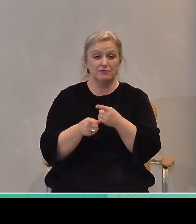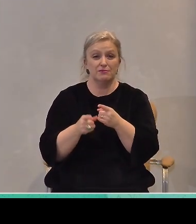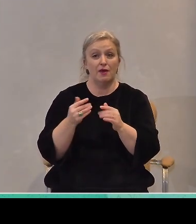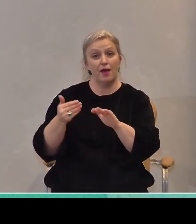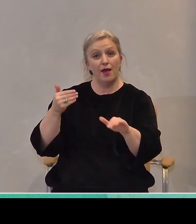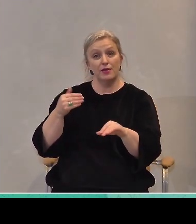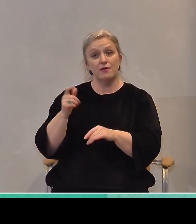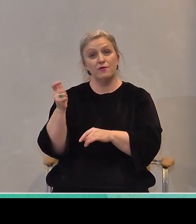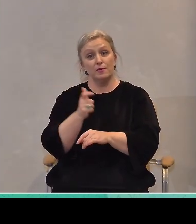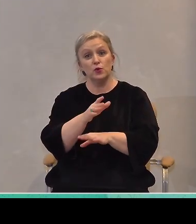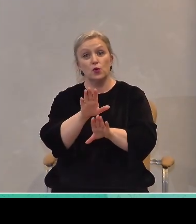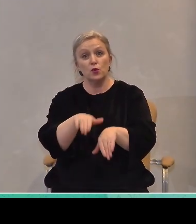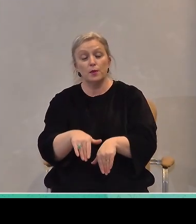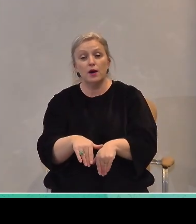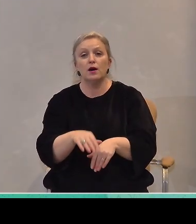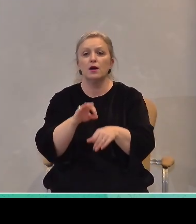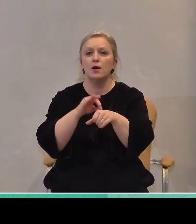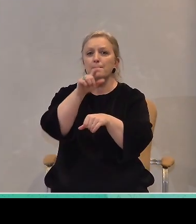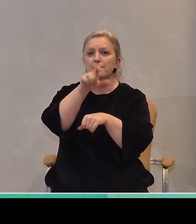of a multidisciplinary approach.